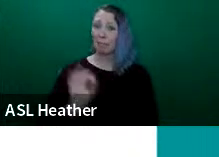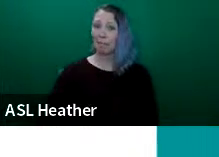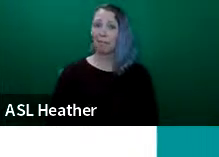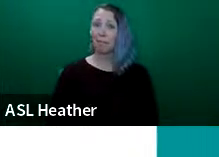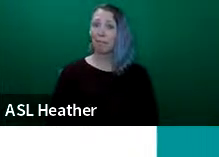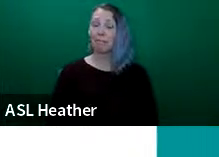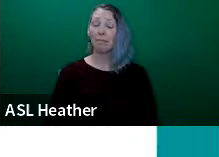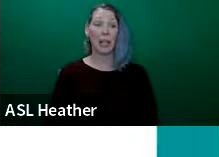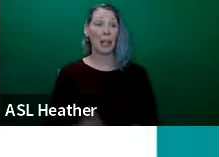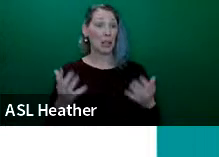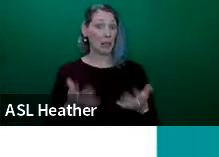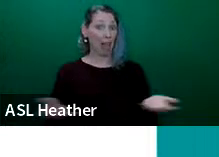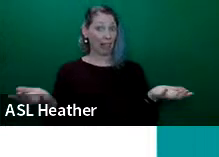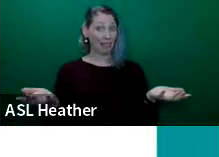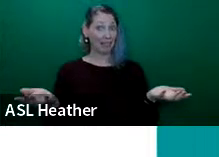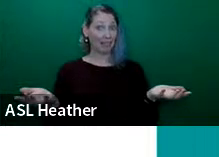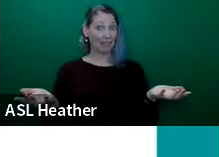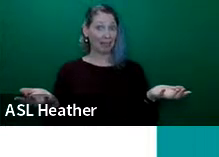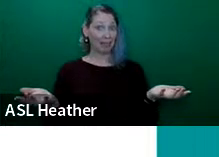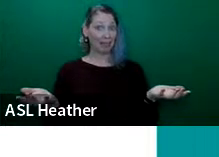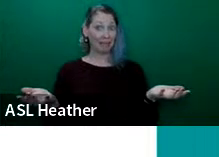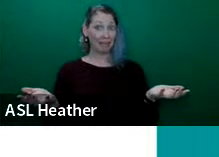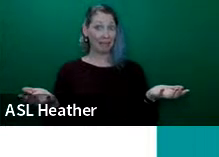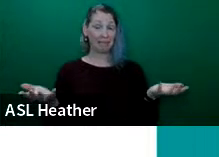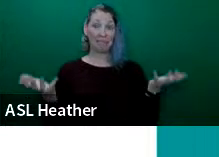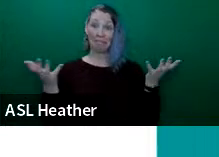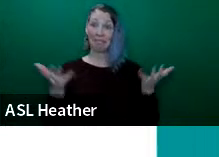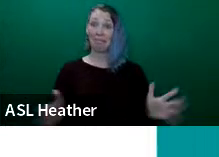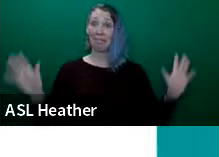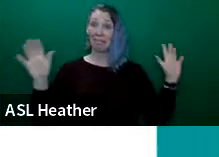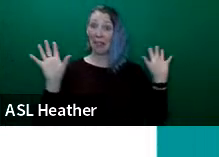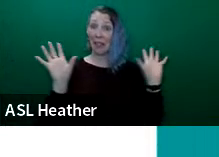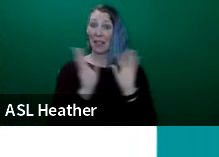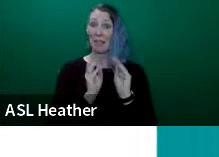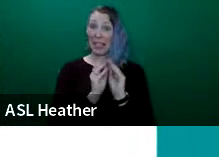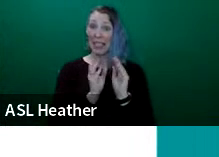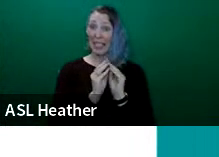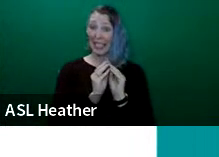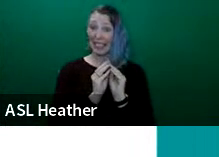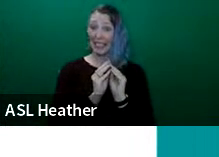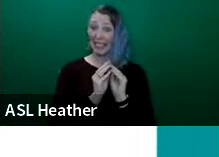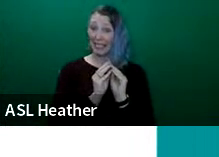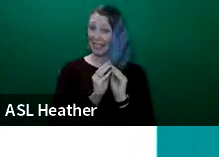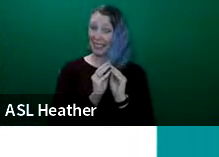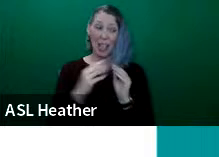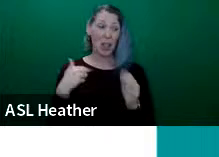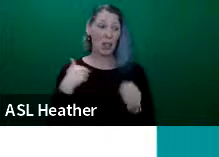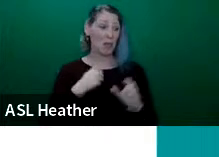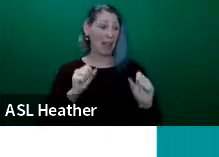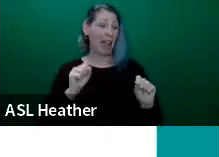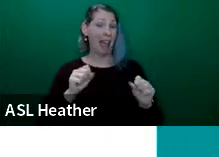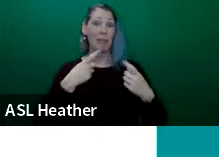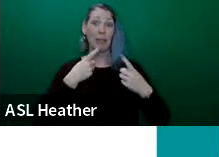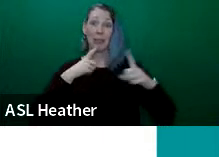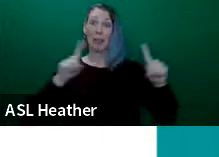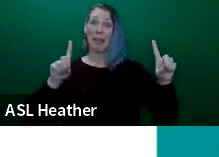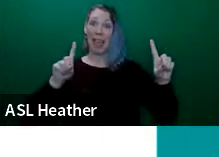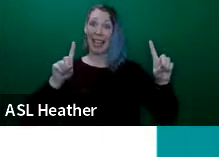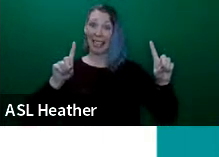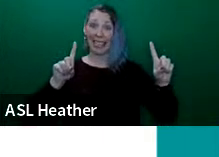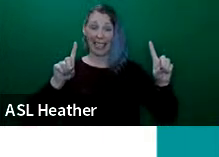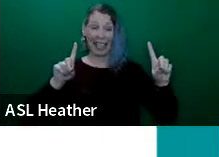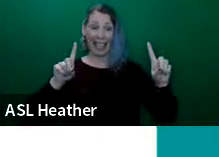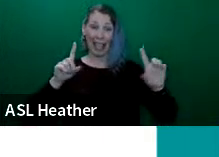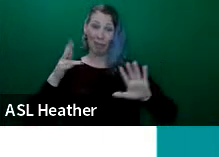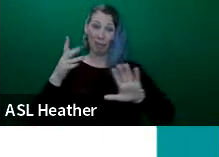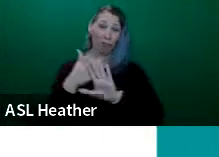Well, folks, this concludes our meeting. We were able to make it well in advance of the